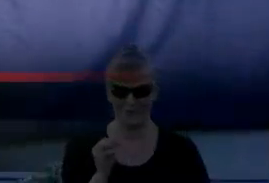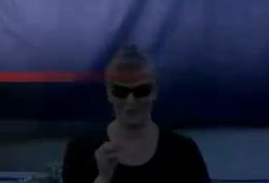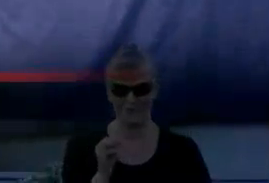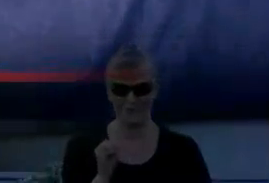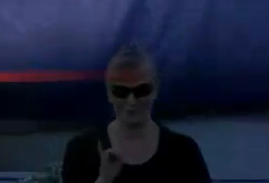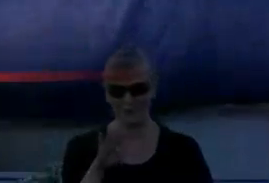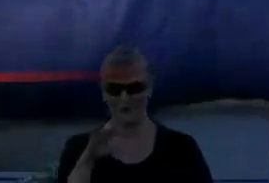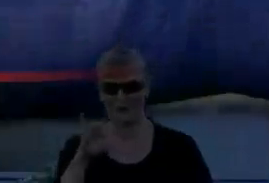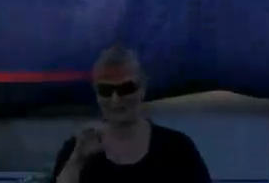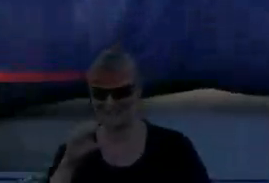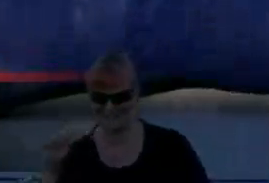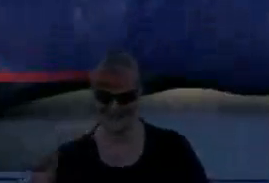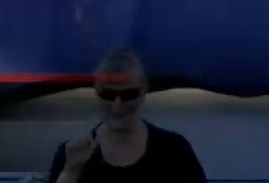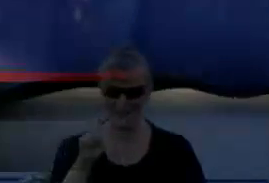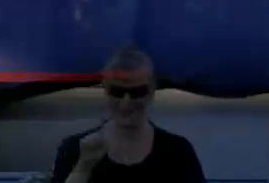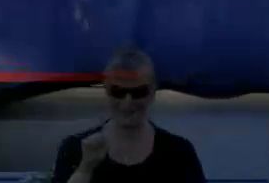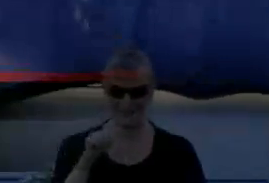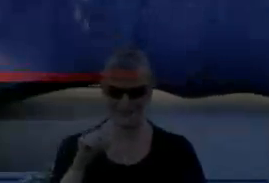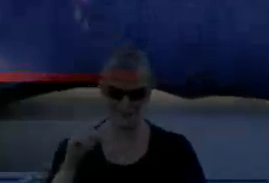Lagozo.